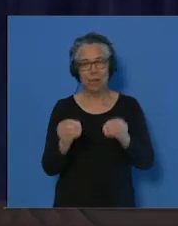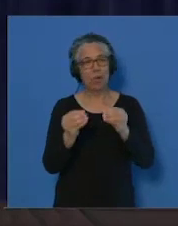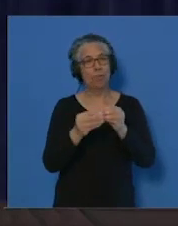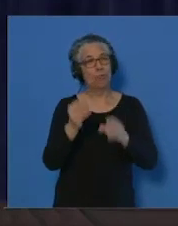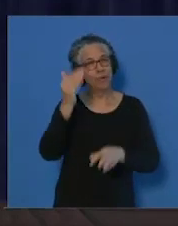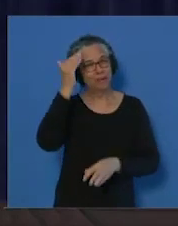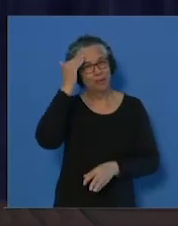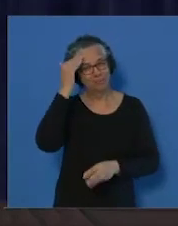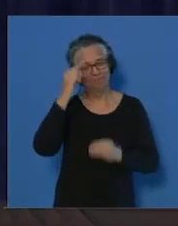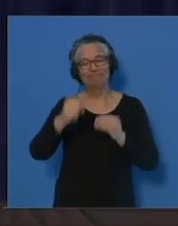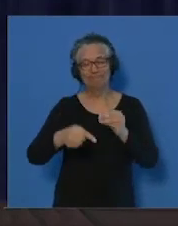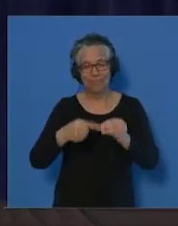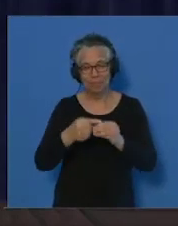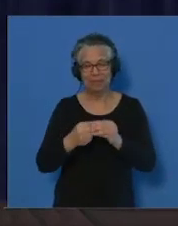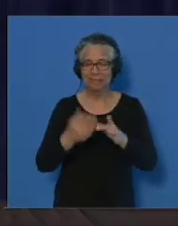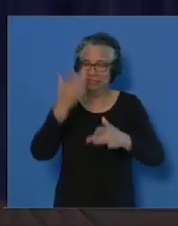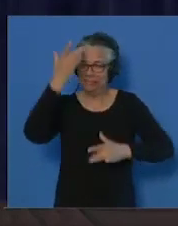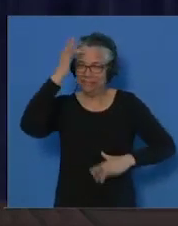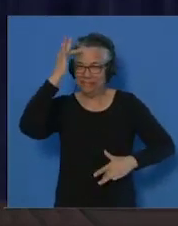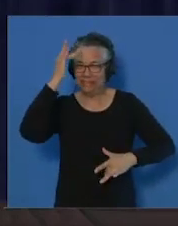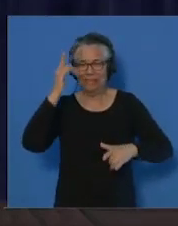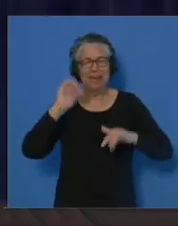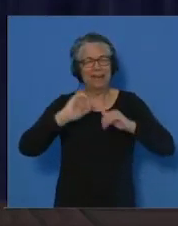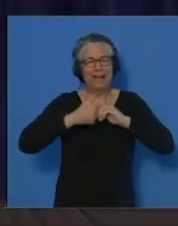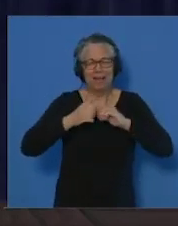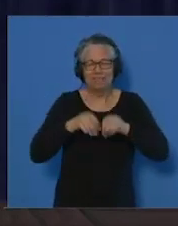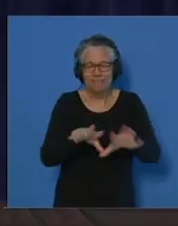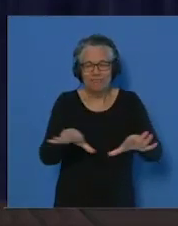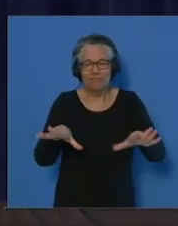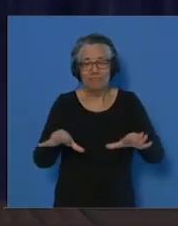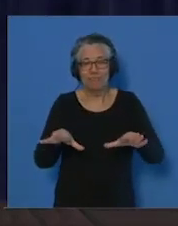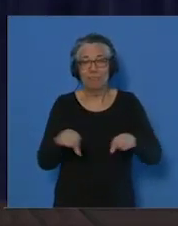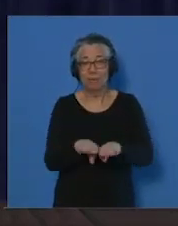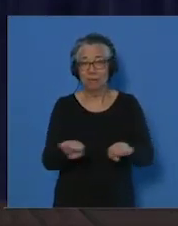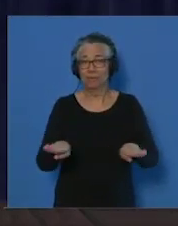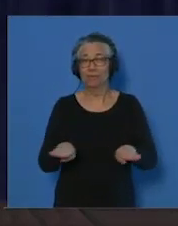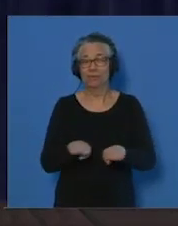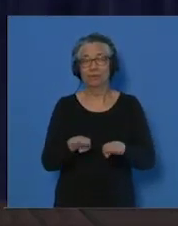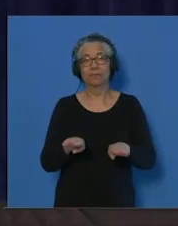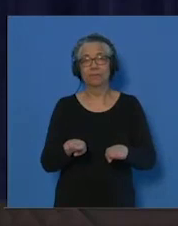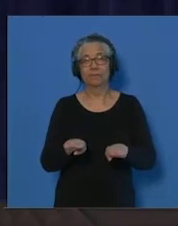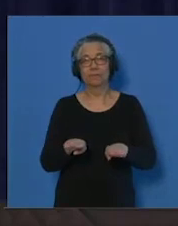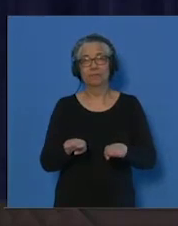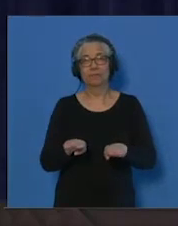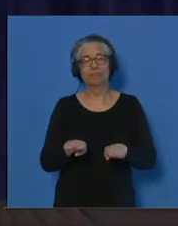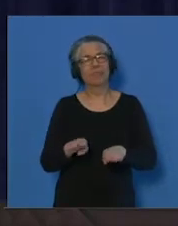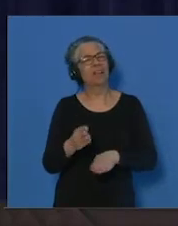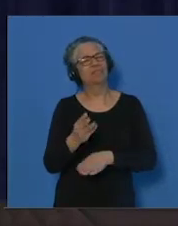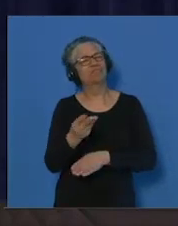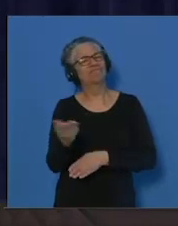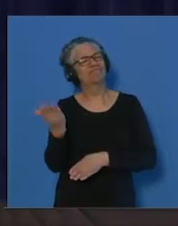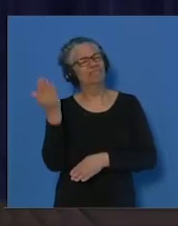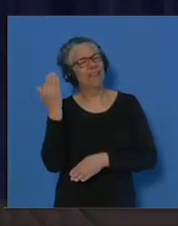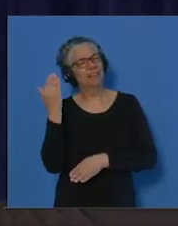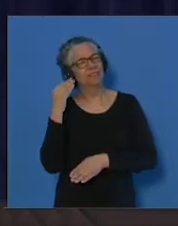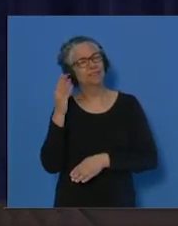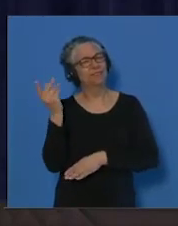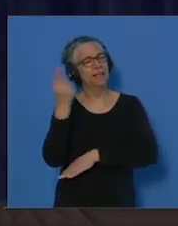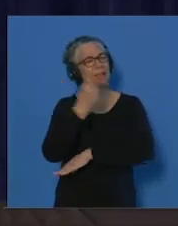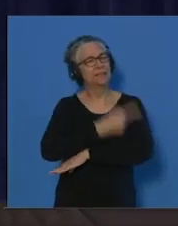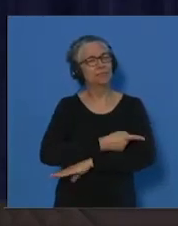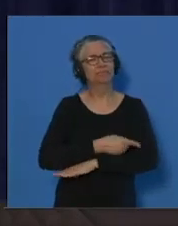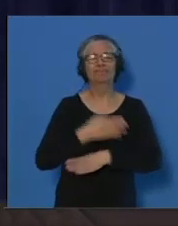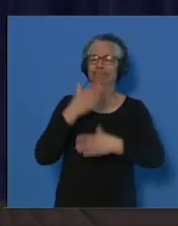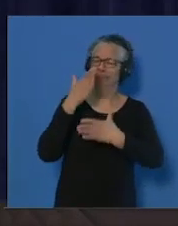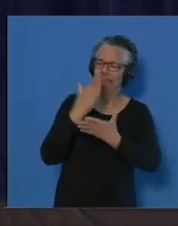about the virus and its spread in Bermuda. Over the past couple of days, we took a bit of a break